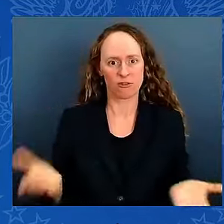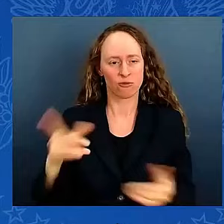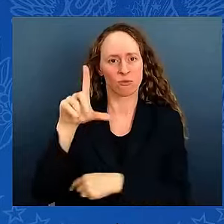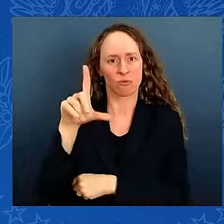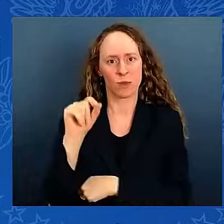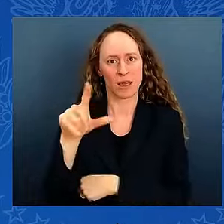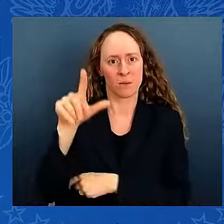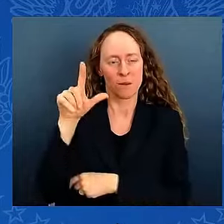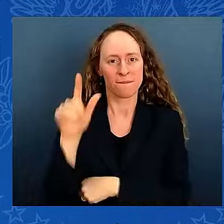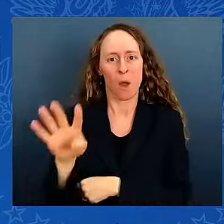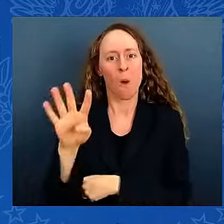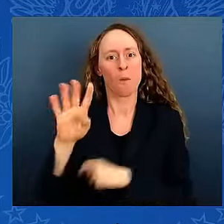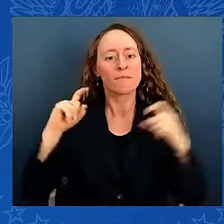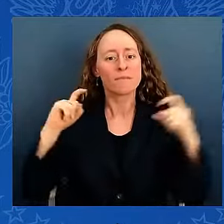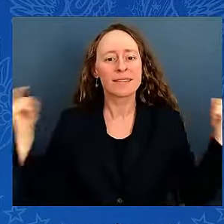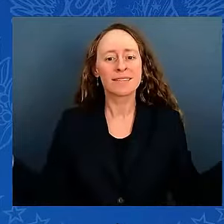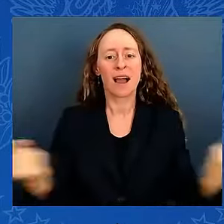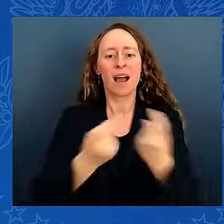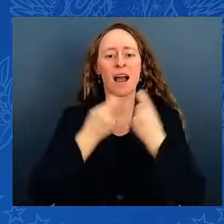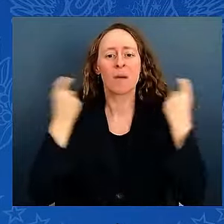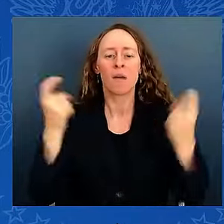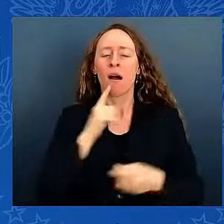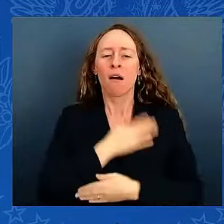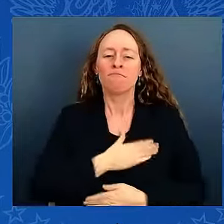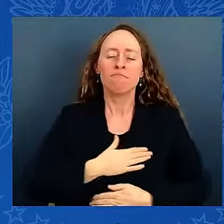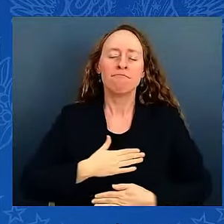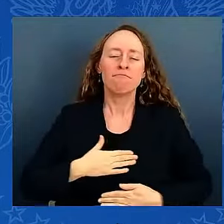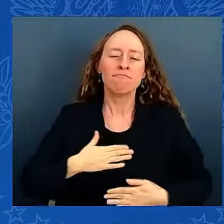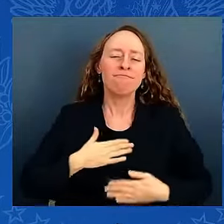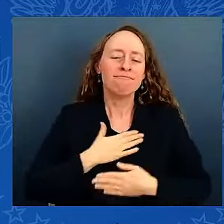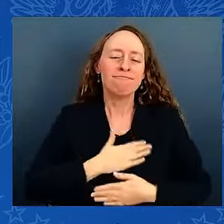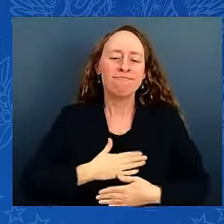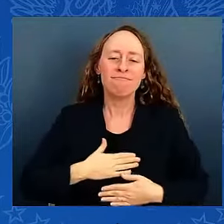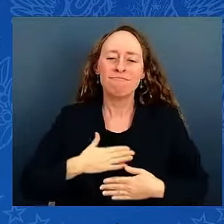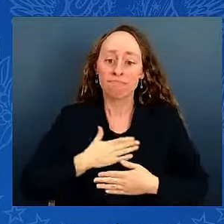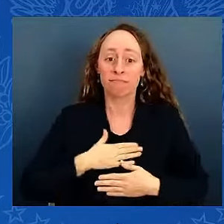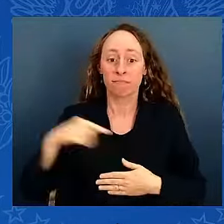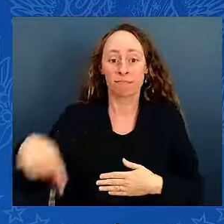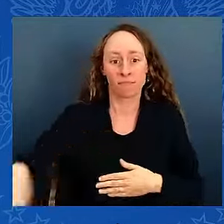medal chart for the 8th consecutive games with 126 medals.